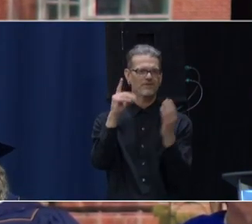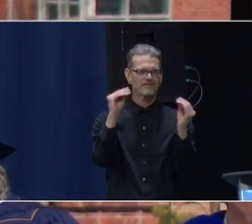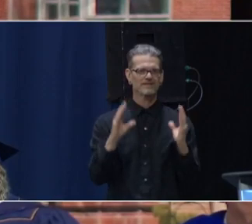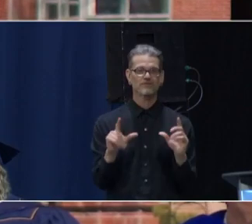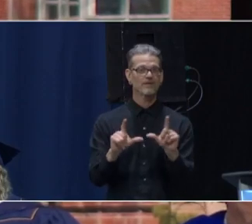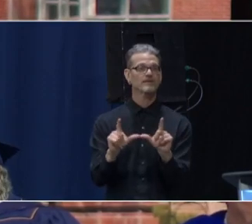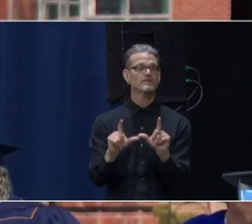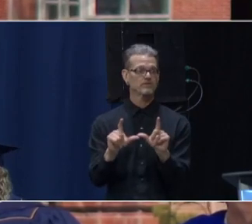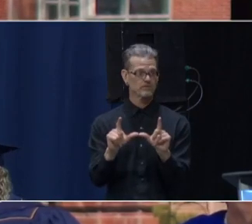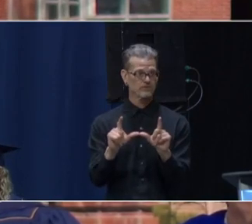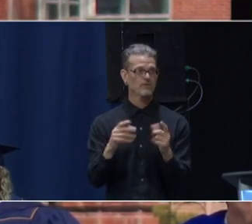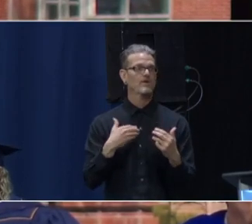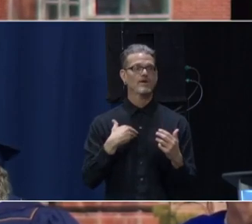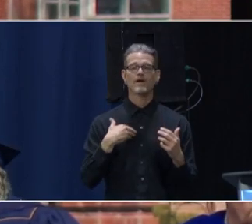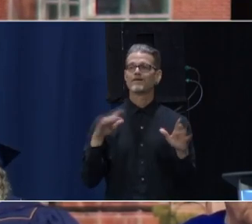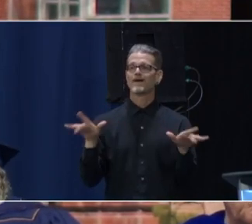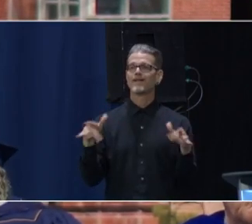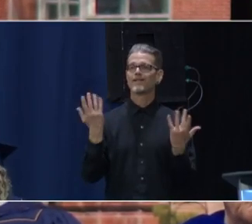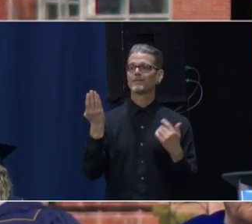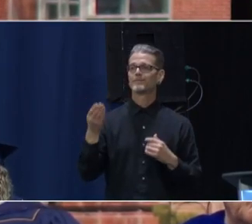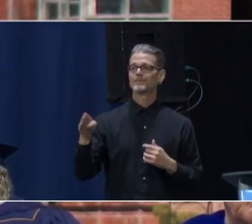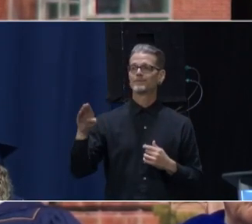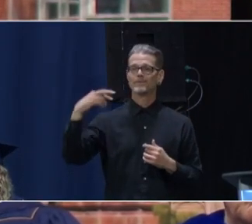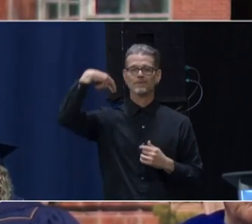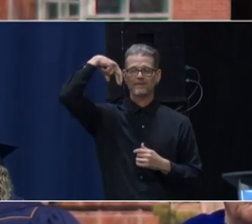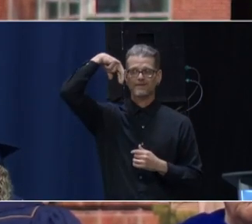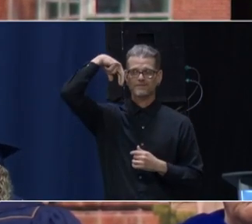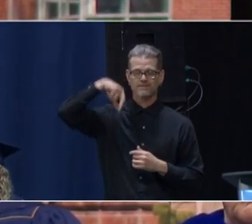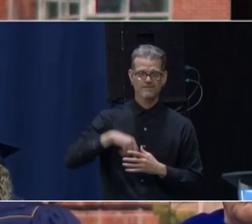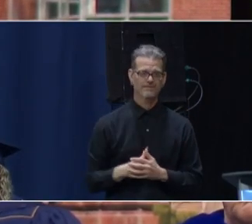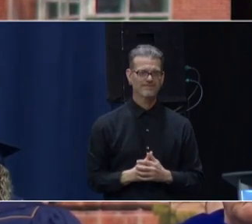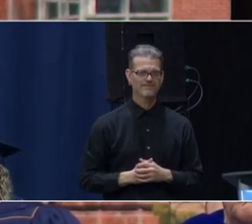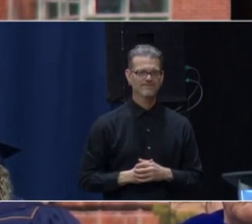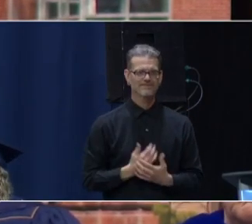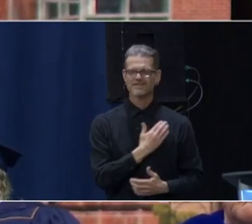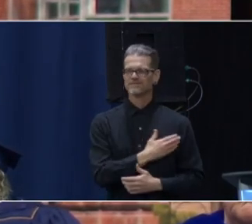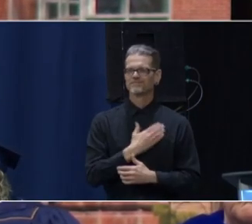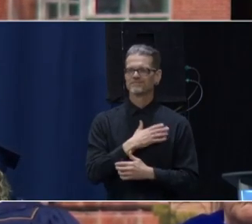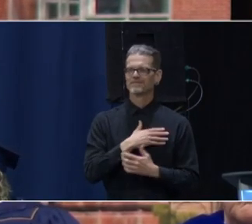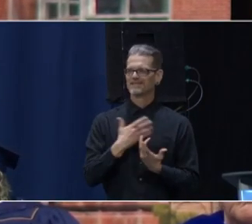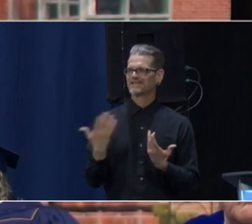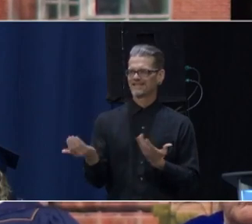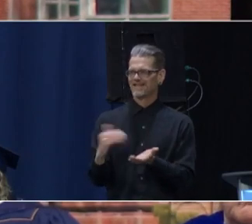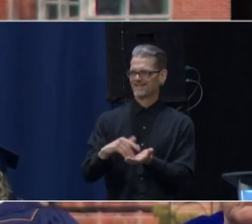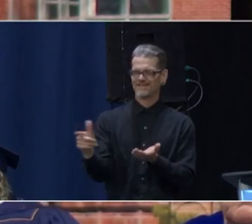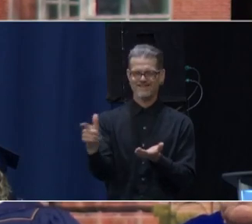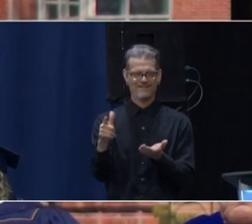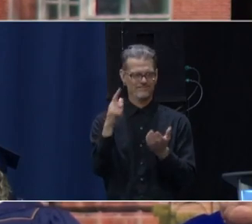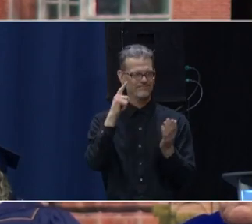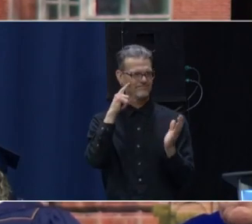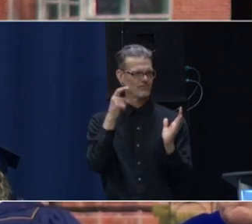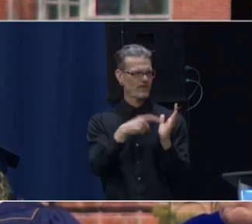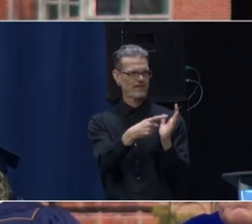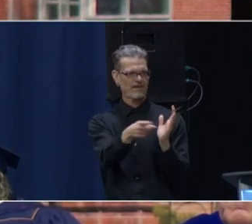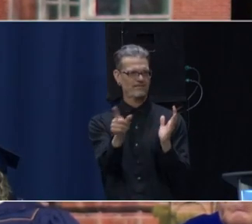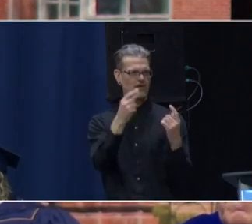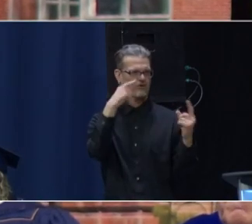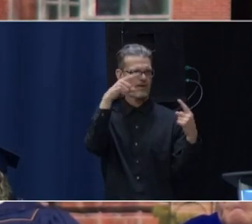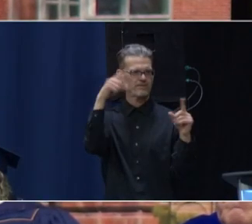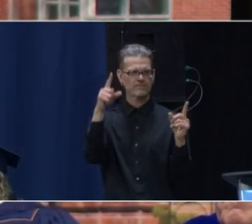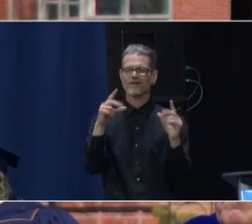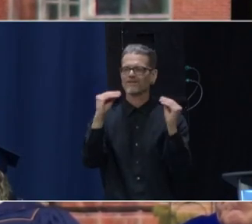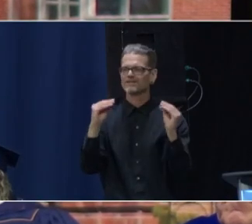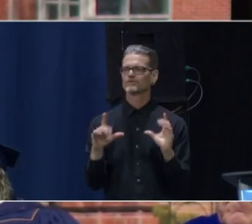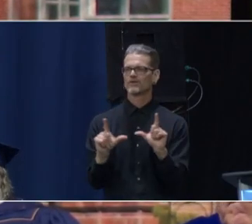teacher licensure wear light blue tassels. Please join me in recognizing the accomplishment of our teacher